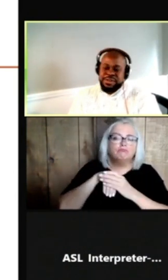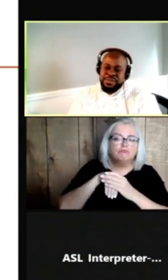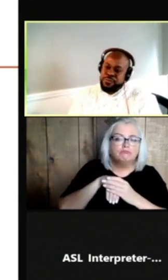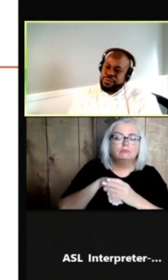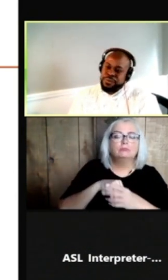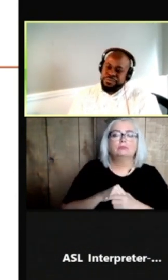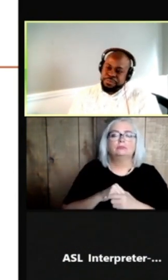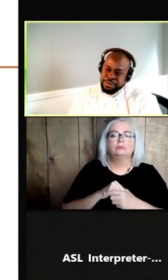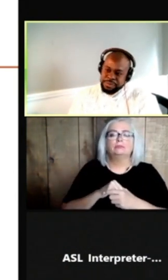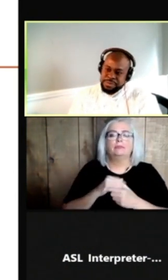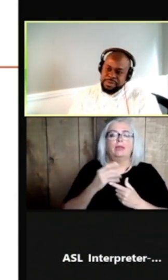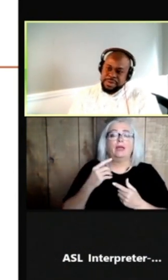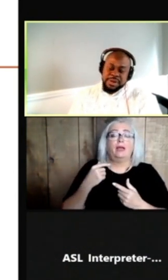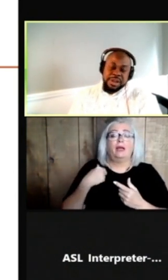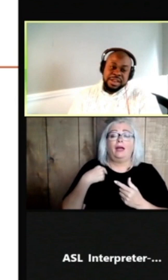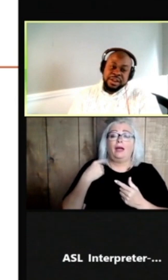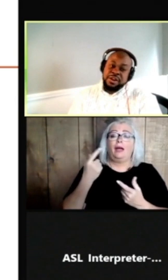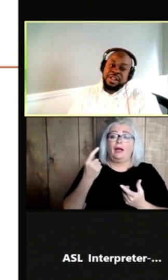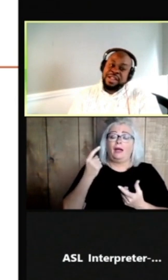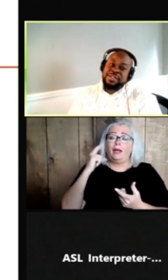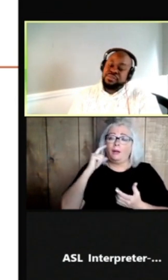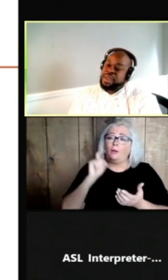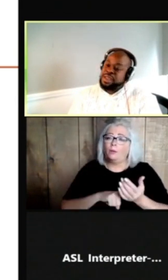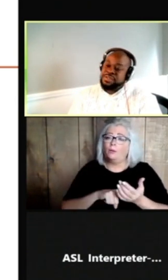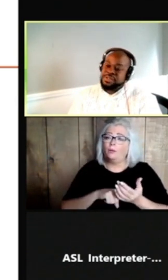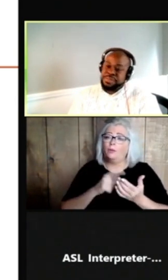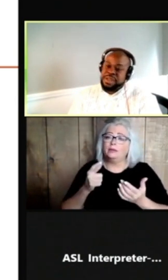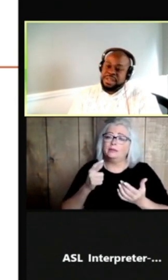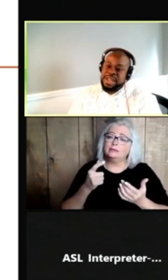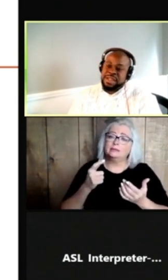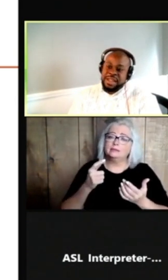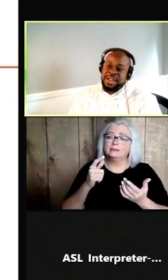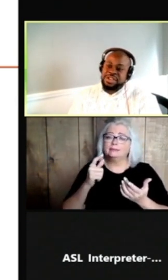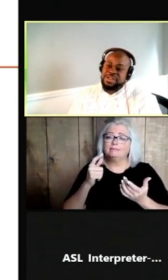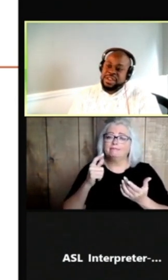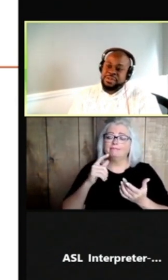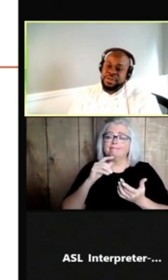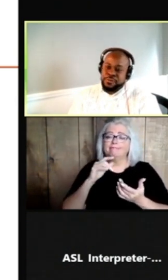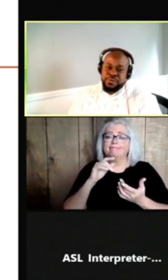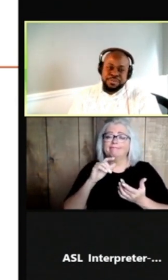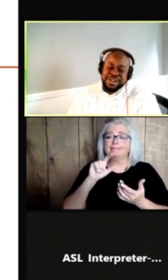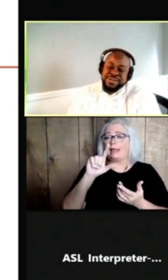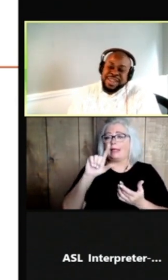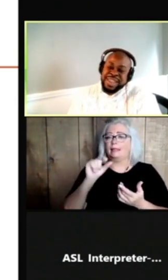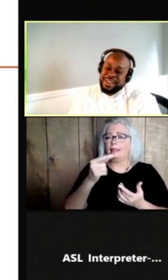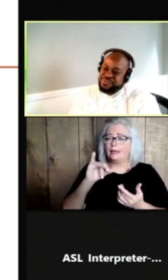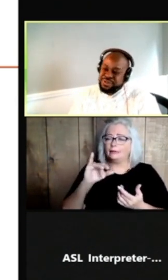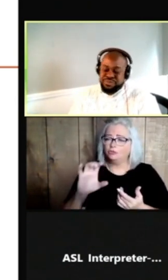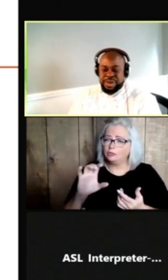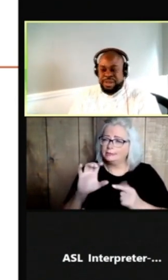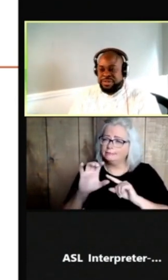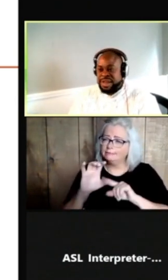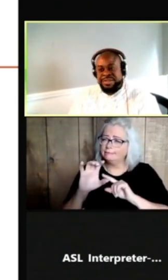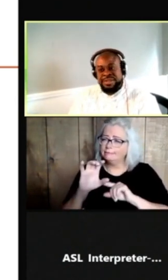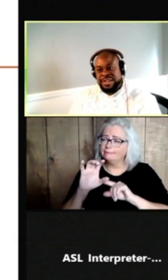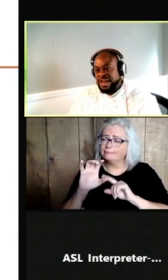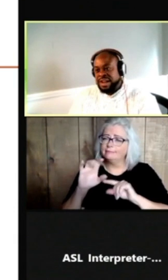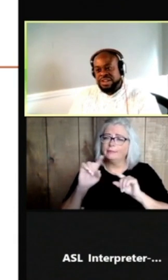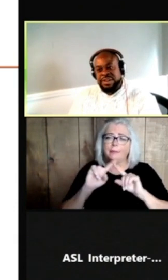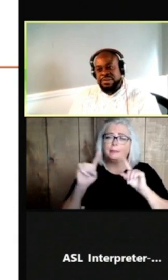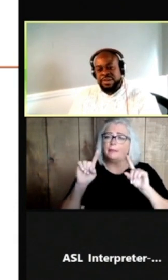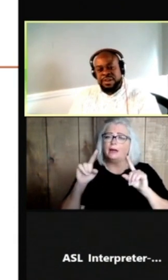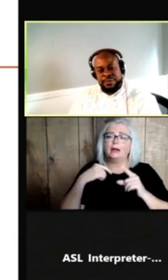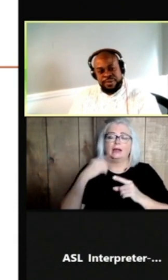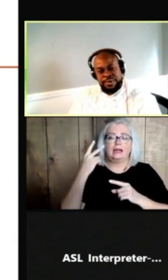that carries over to both. And there are lots of ways to me that the logics carry over, but here's a handful of ways that I see